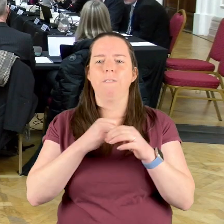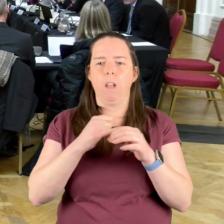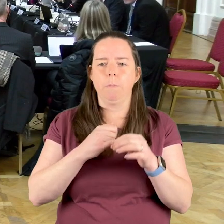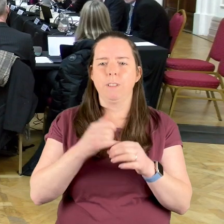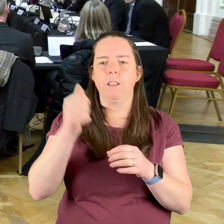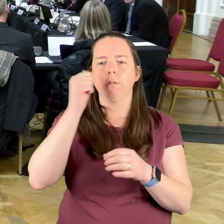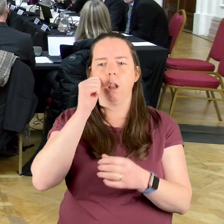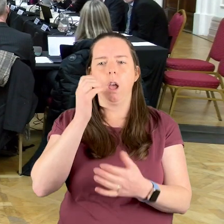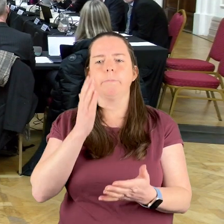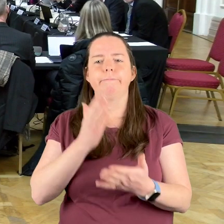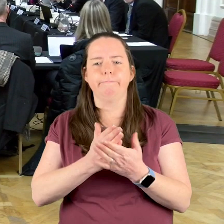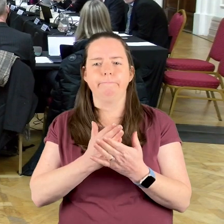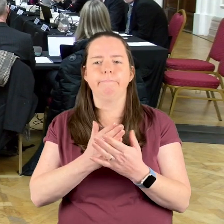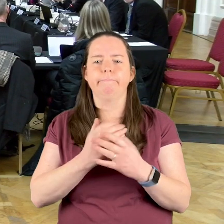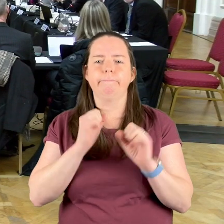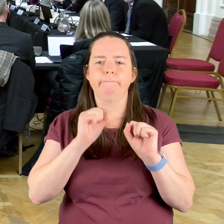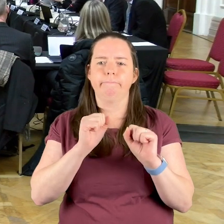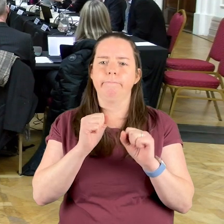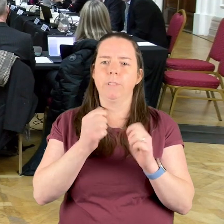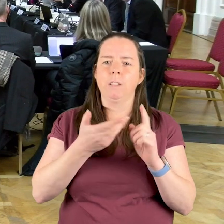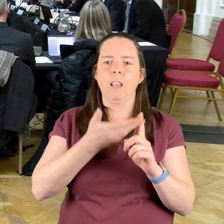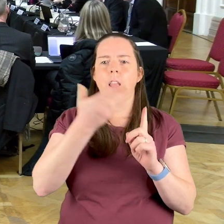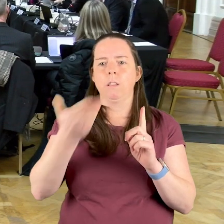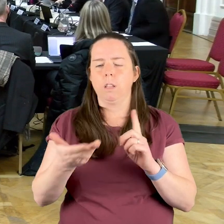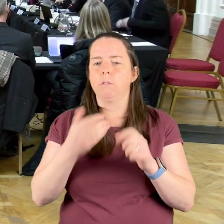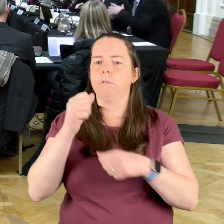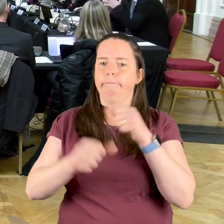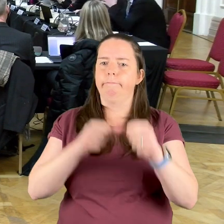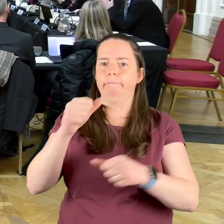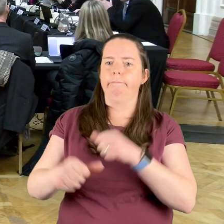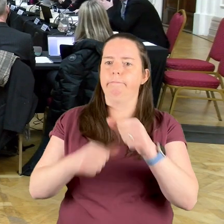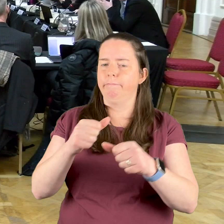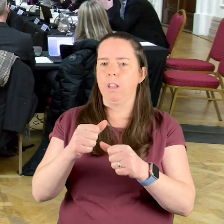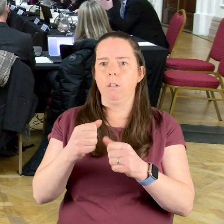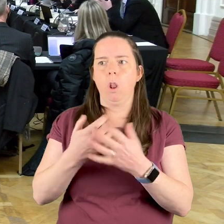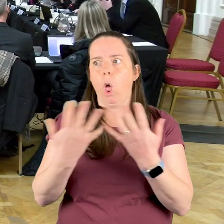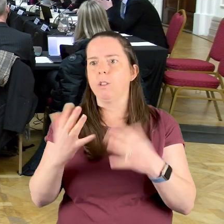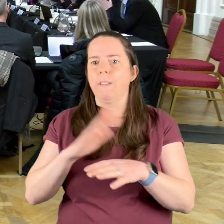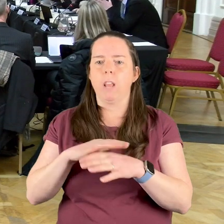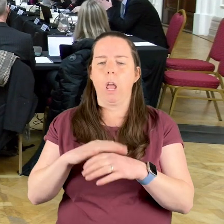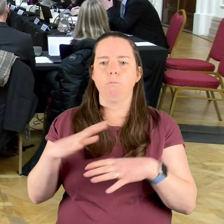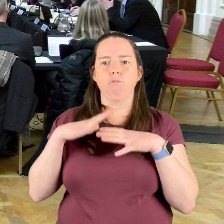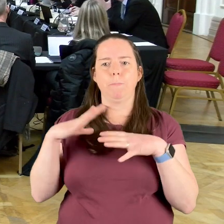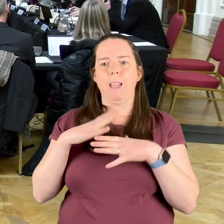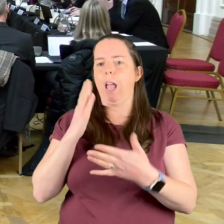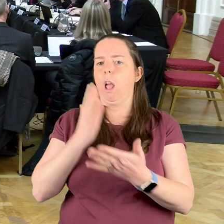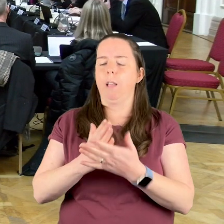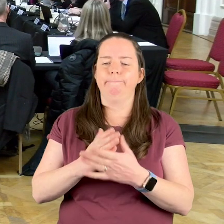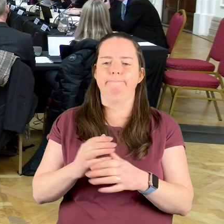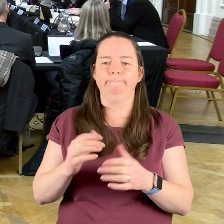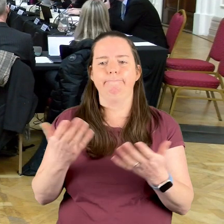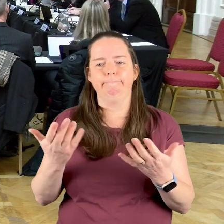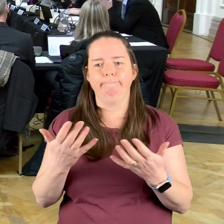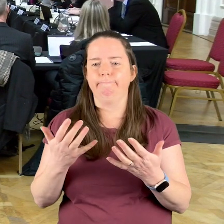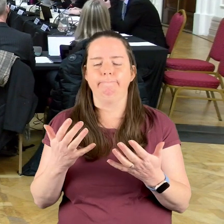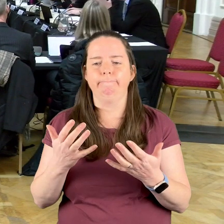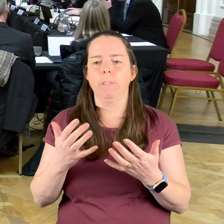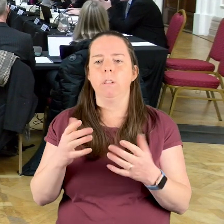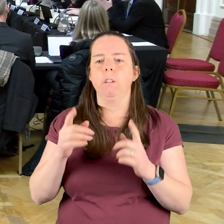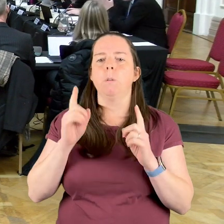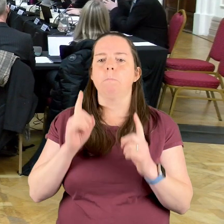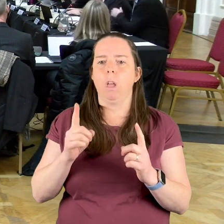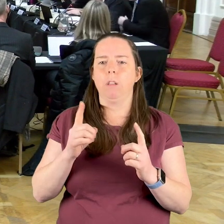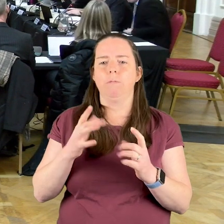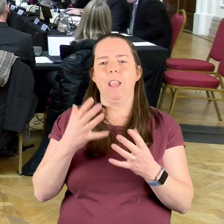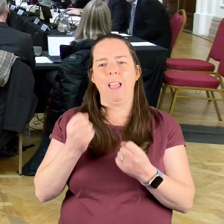know that dental optometry and pharmacy, the delegation is happening at pace, so we haven't had lots of time to actually